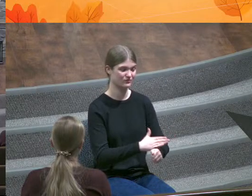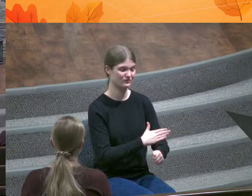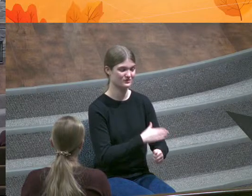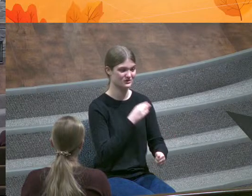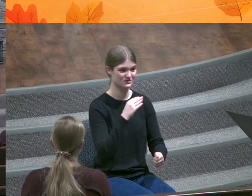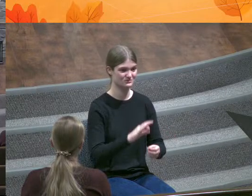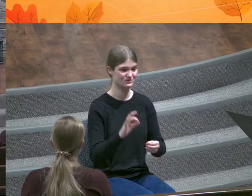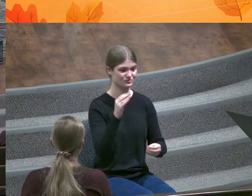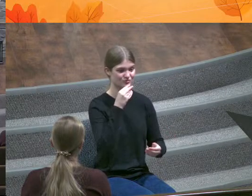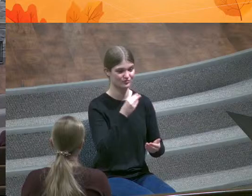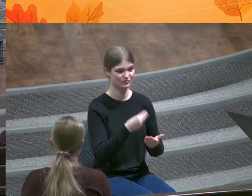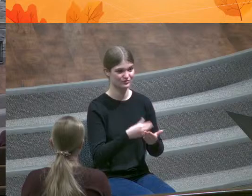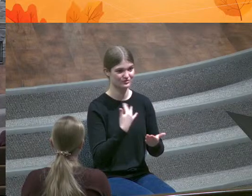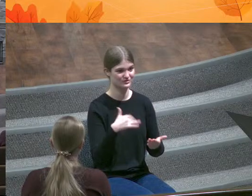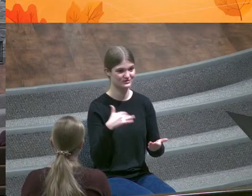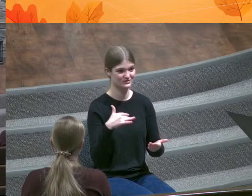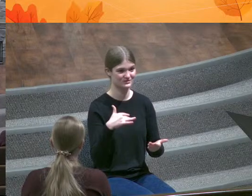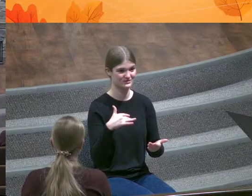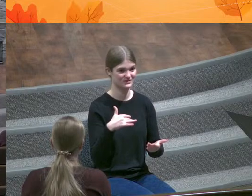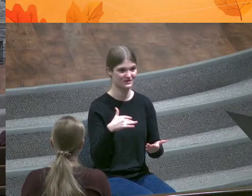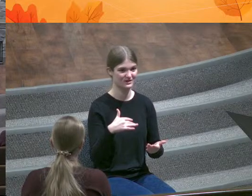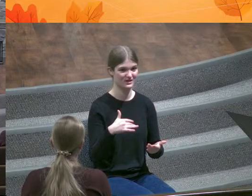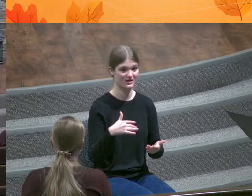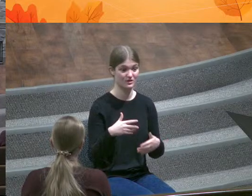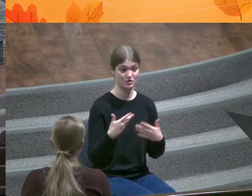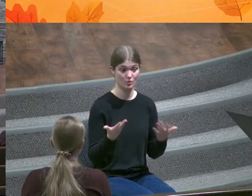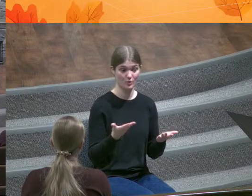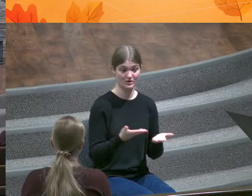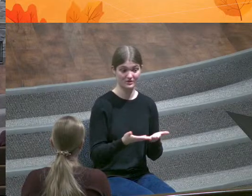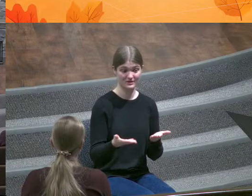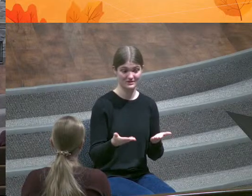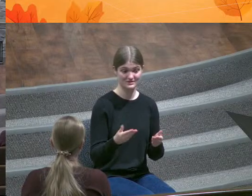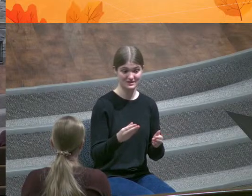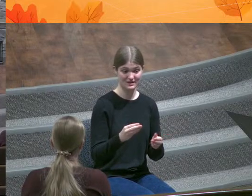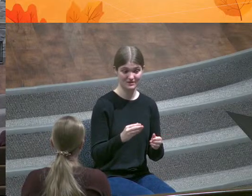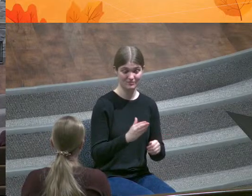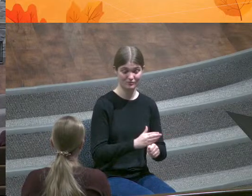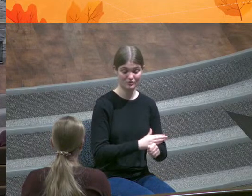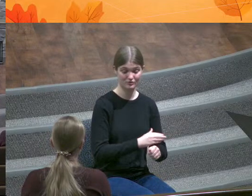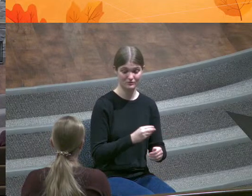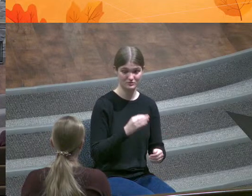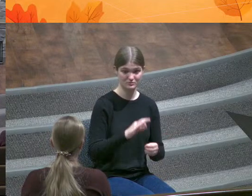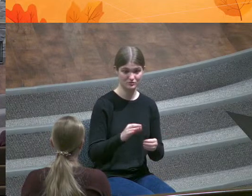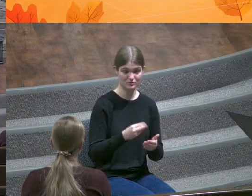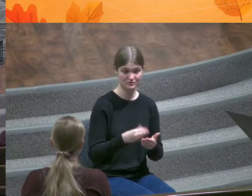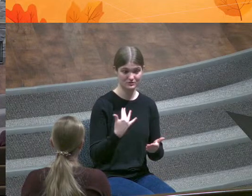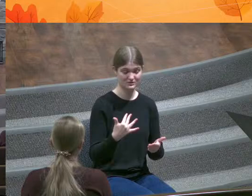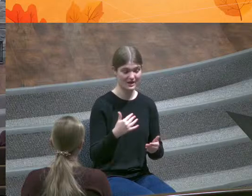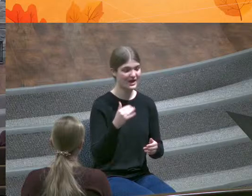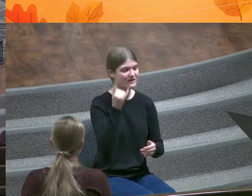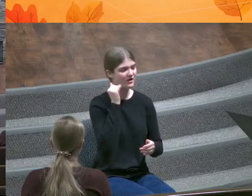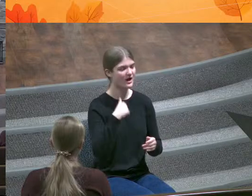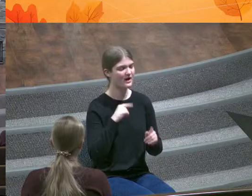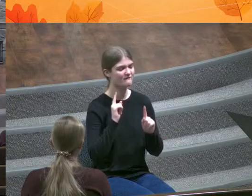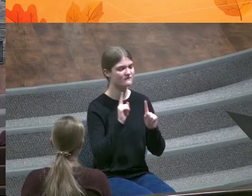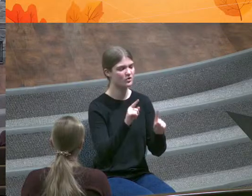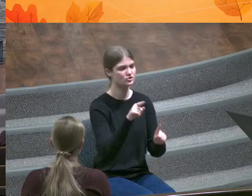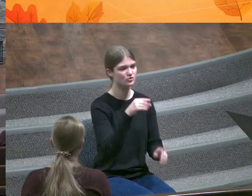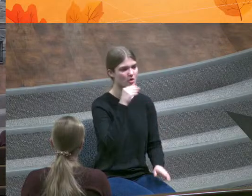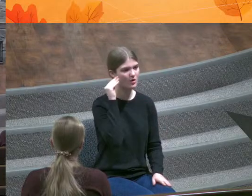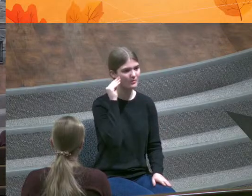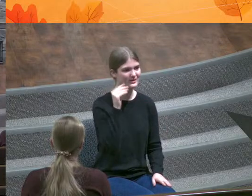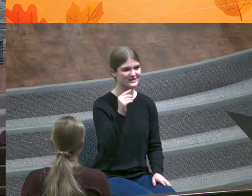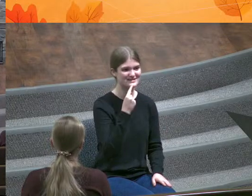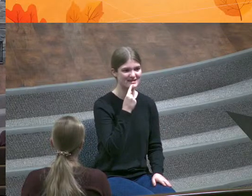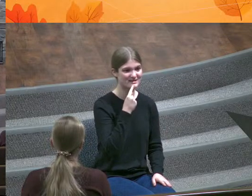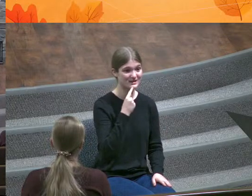riches. Now, what are those things? If I followed you home tonight and I said, hey,